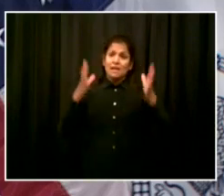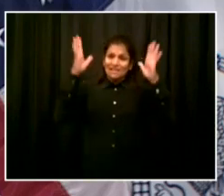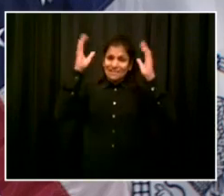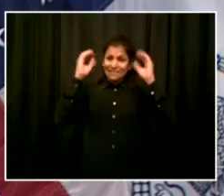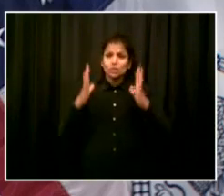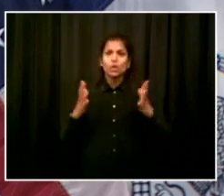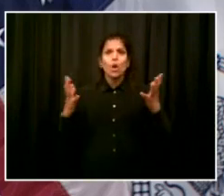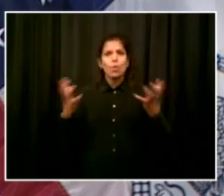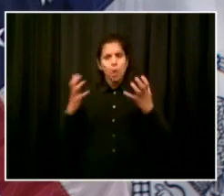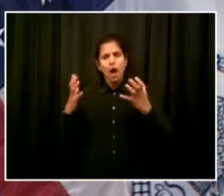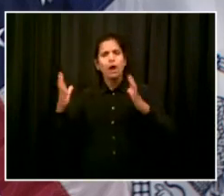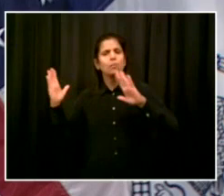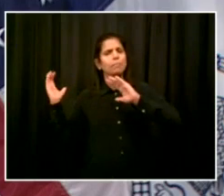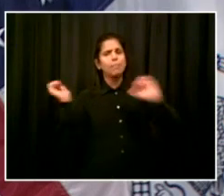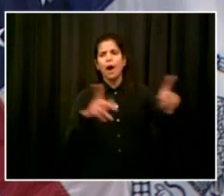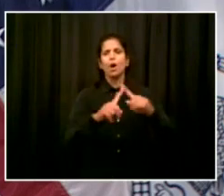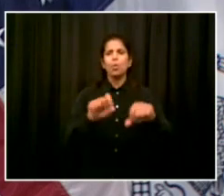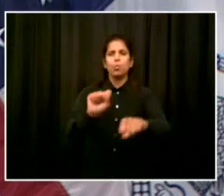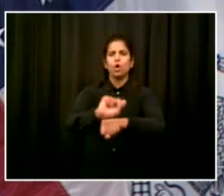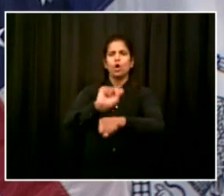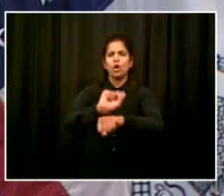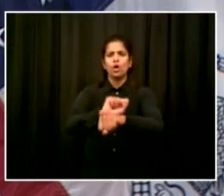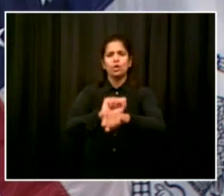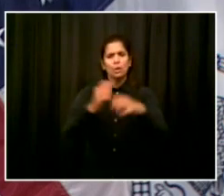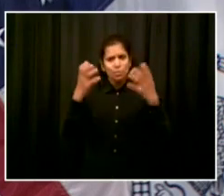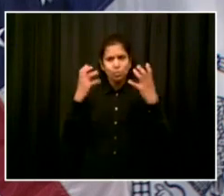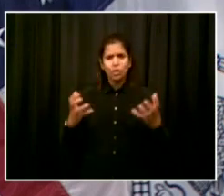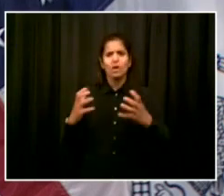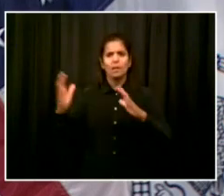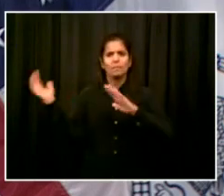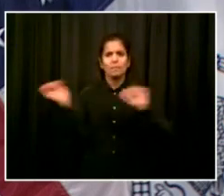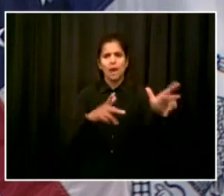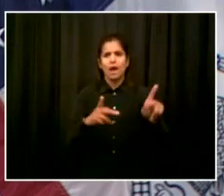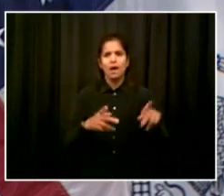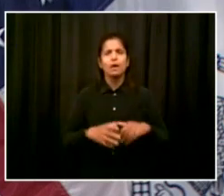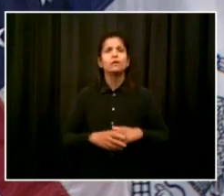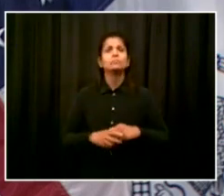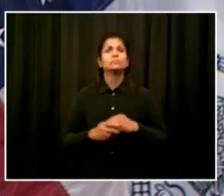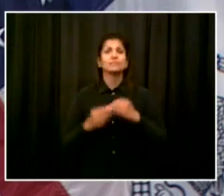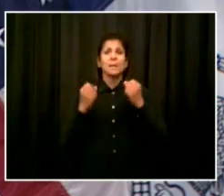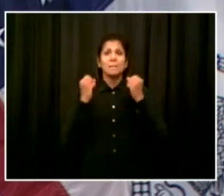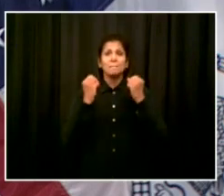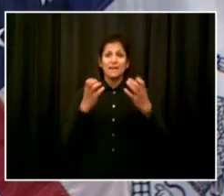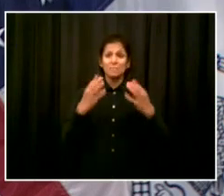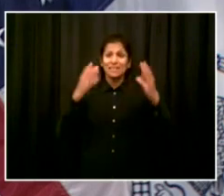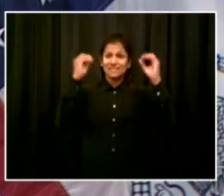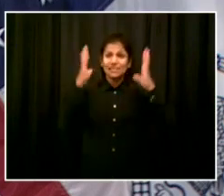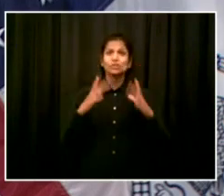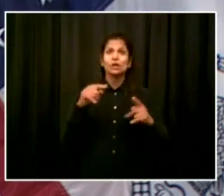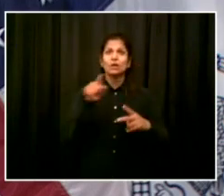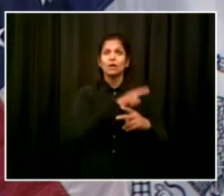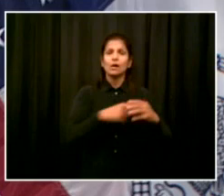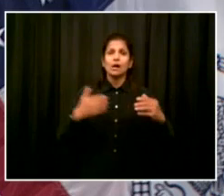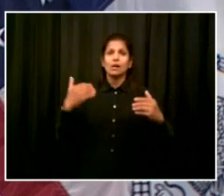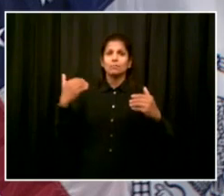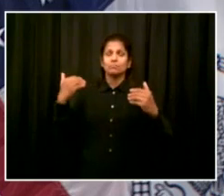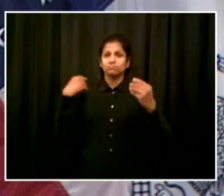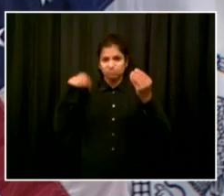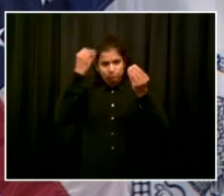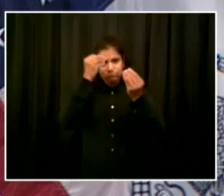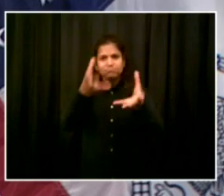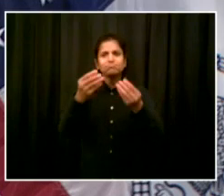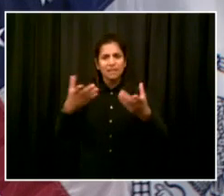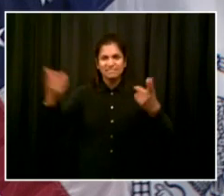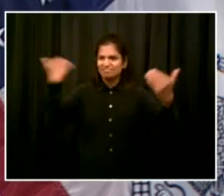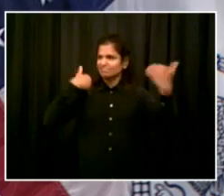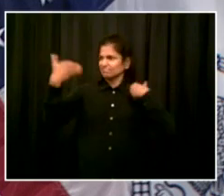me and say that they are a teacher and they want to talk to me about it, and I constantly say, do you want to go back or not? And I have not met a teacher yet who doesn't want to